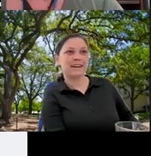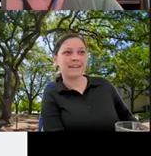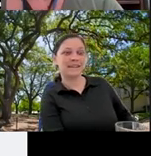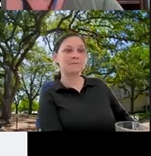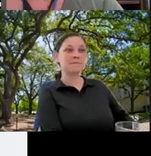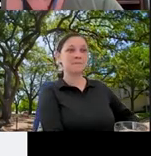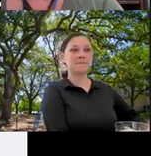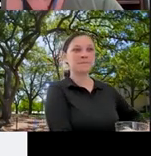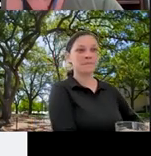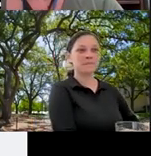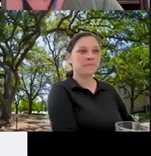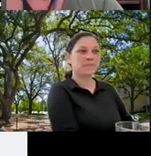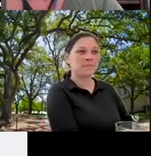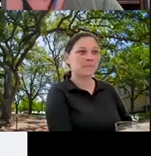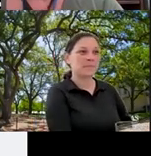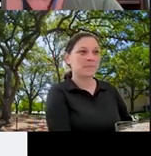Kim?